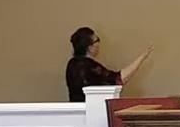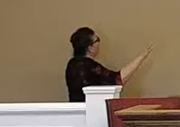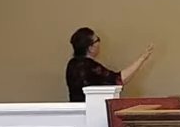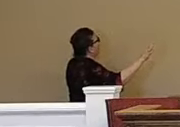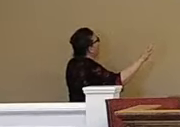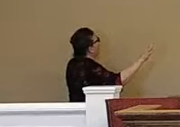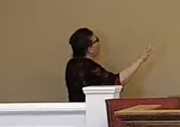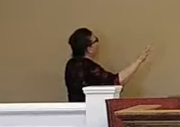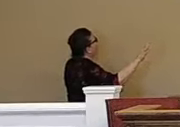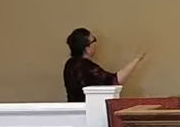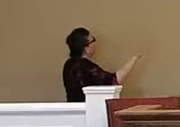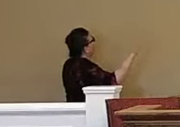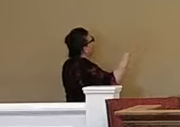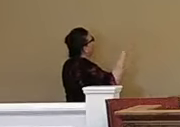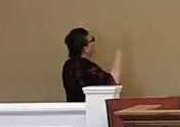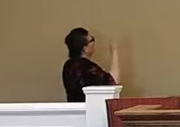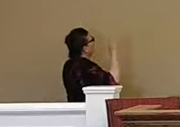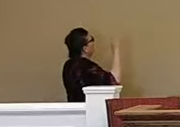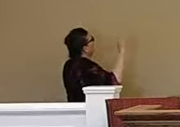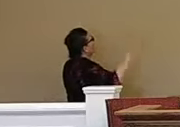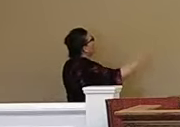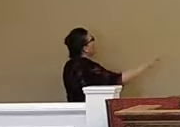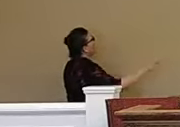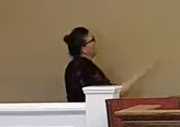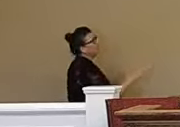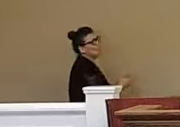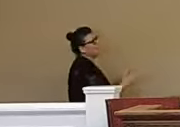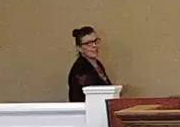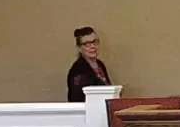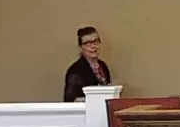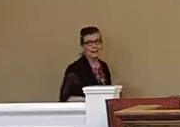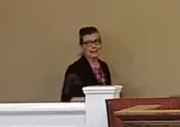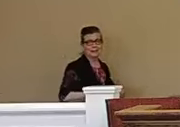Jesus. Thank you, Lord. God, I thank you.